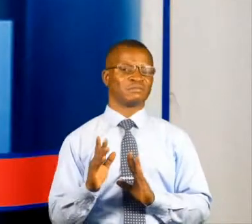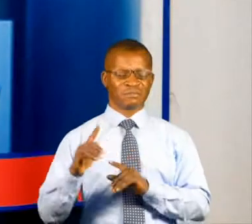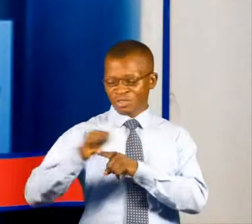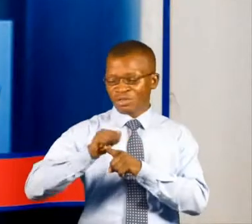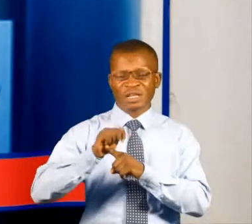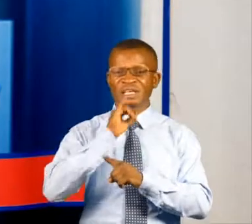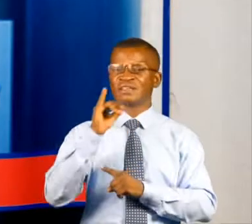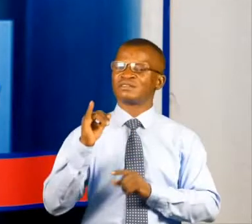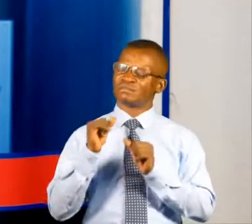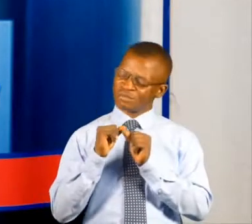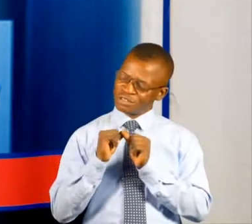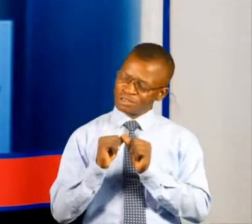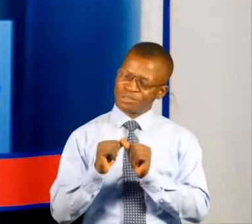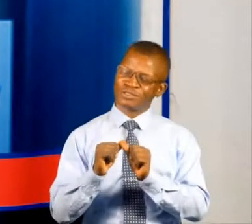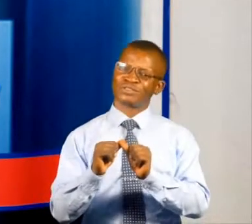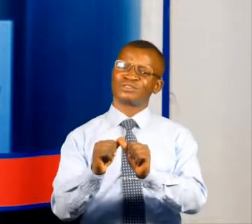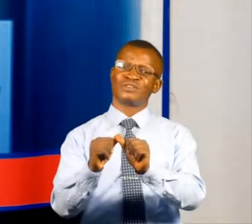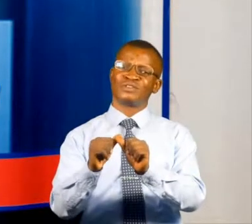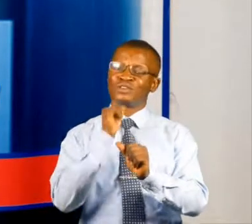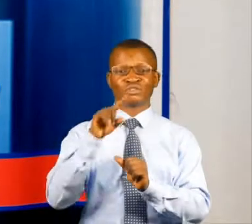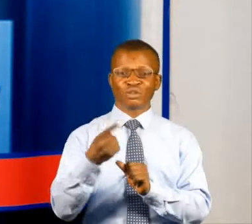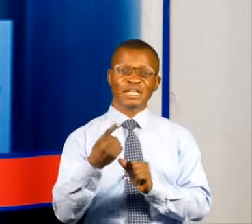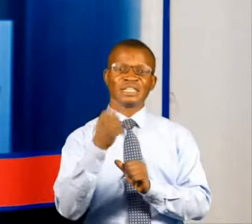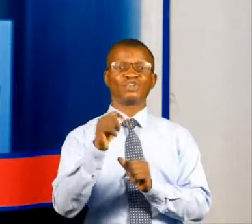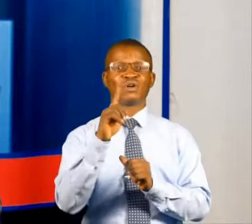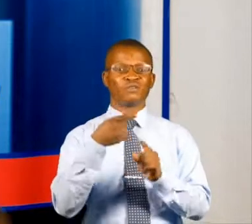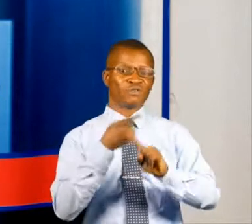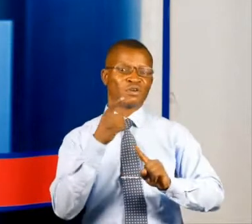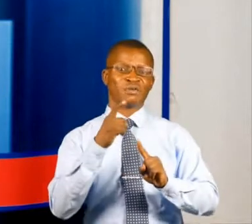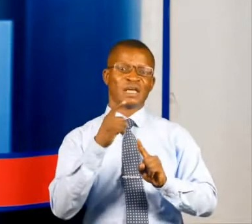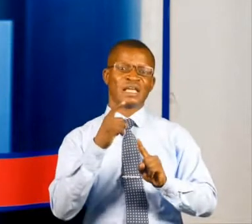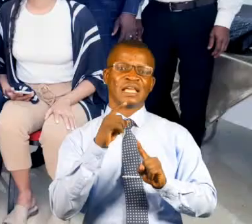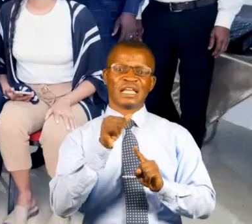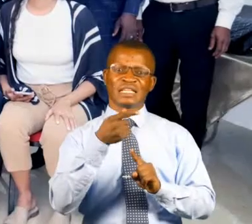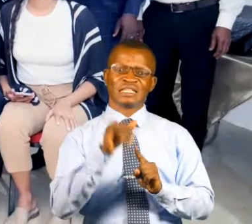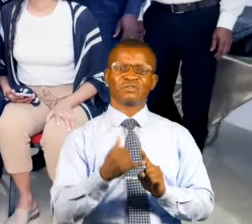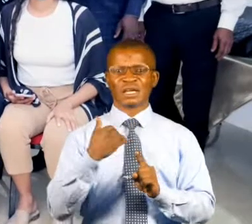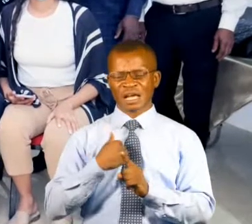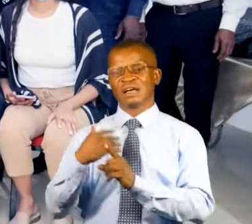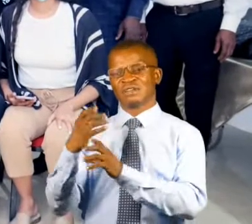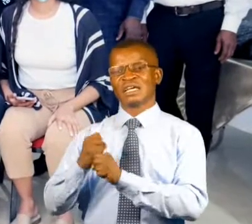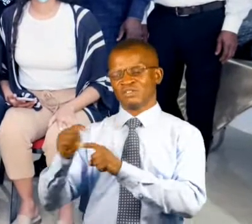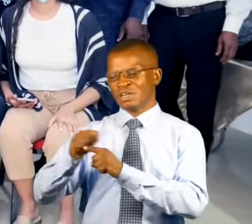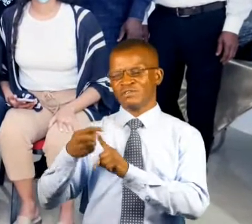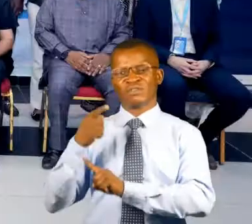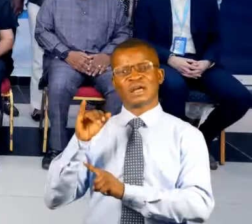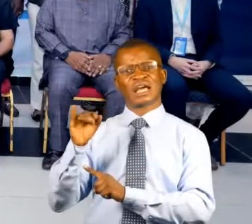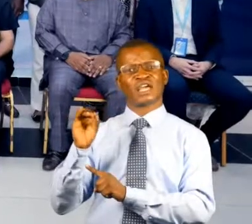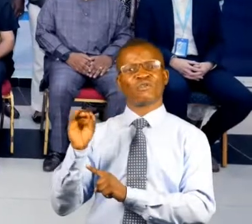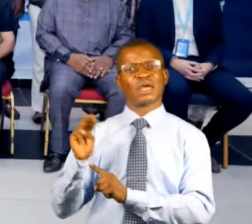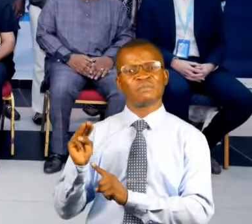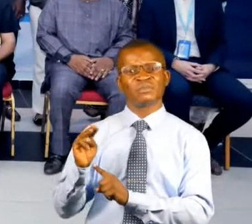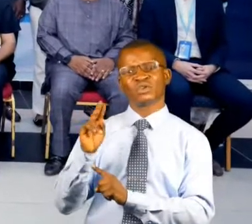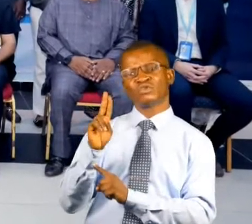Training is constant. You know, aside from the ones that the agency does, we get training from IOM,